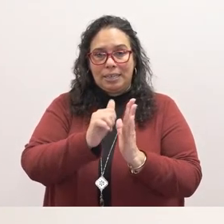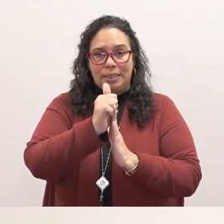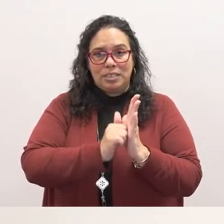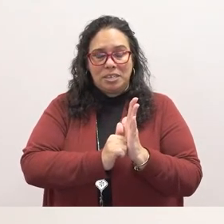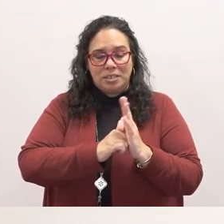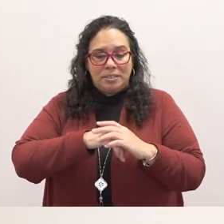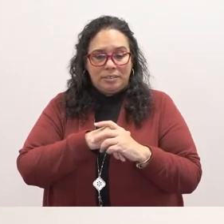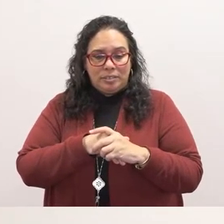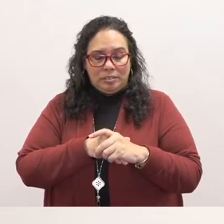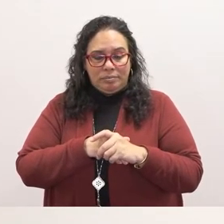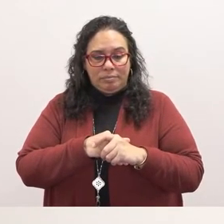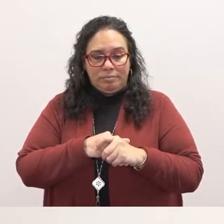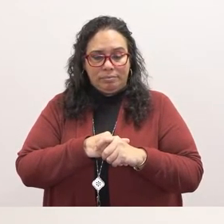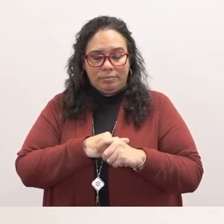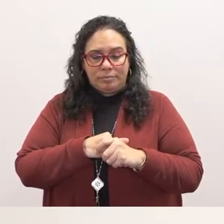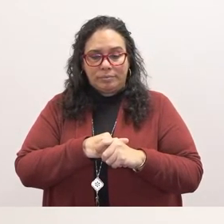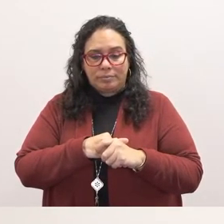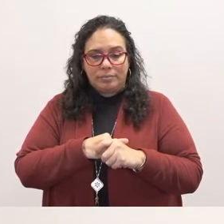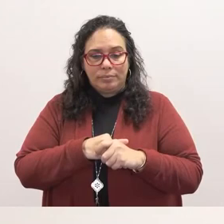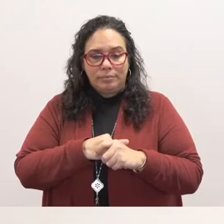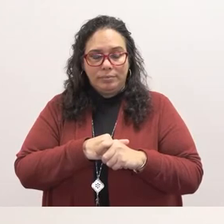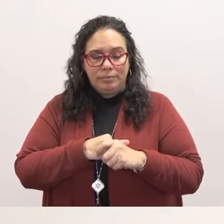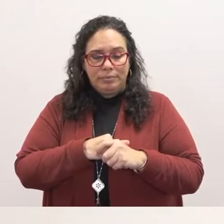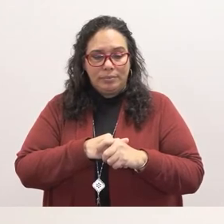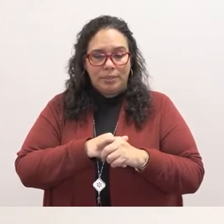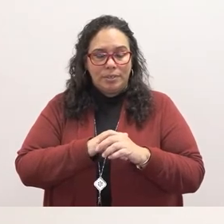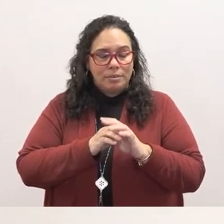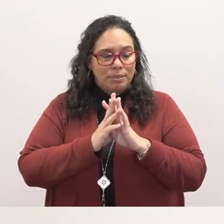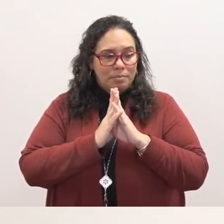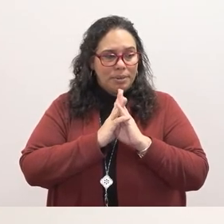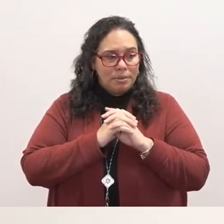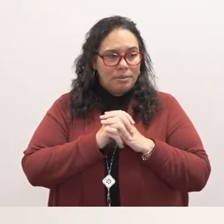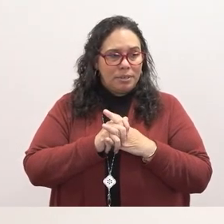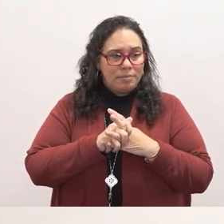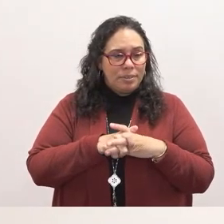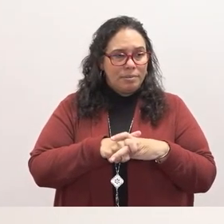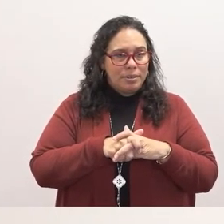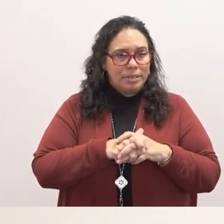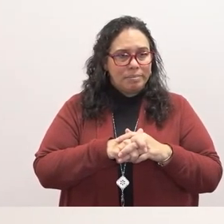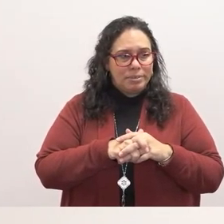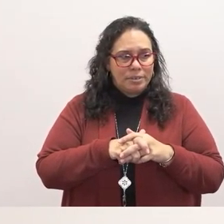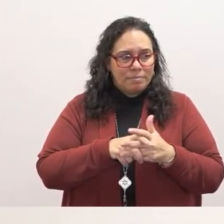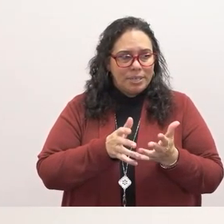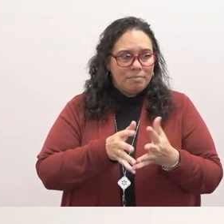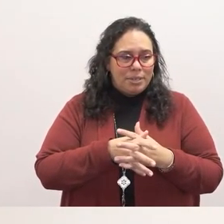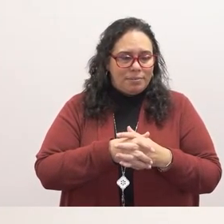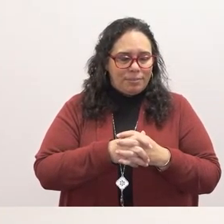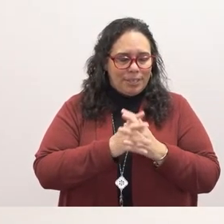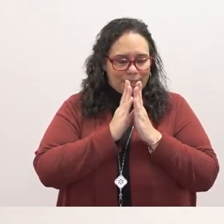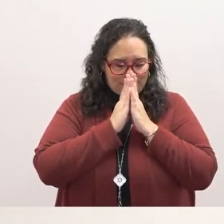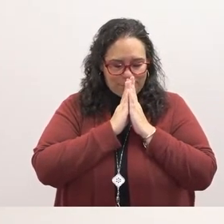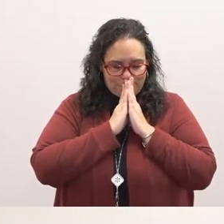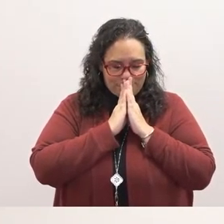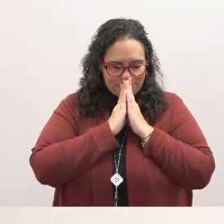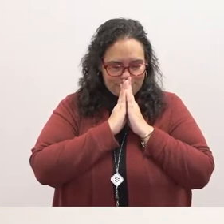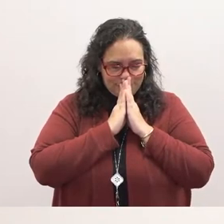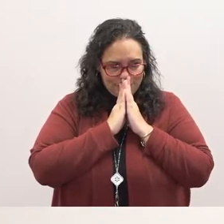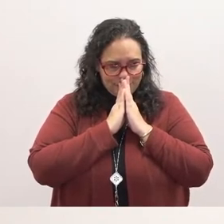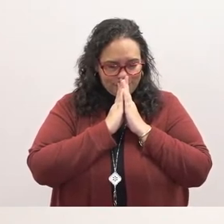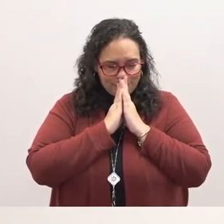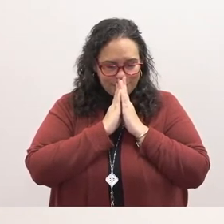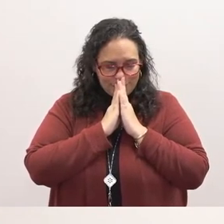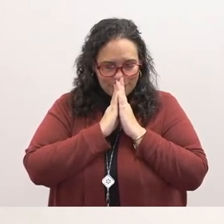Um, I need a motion. Move to